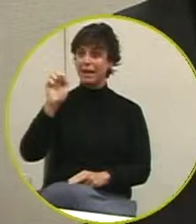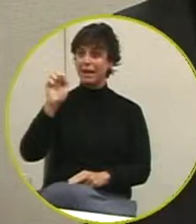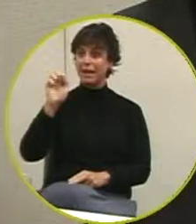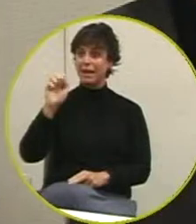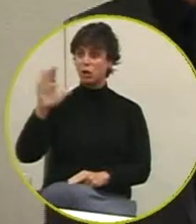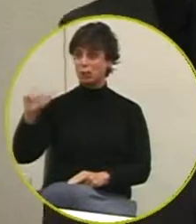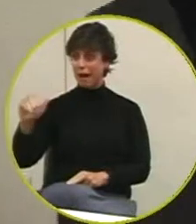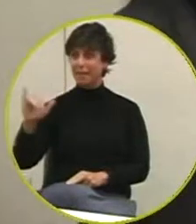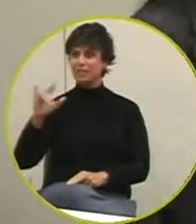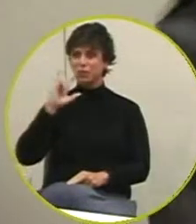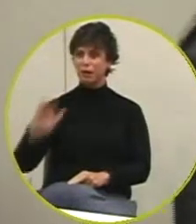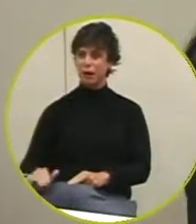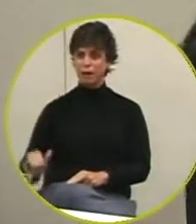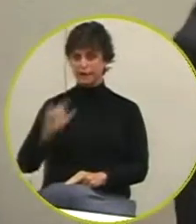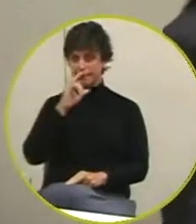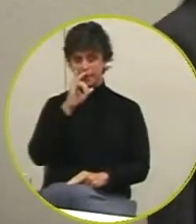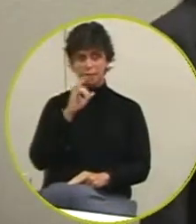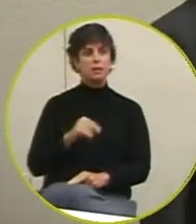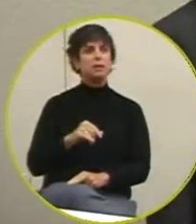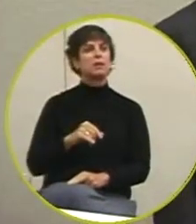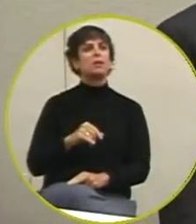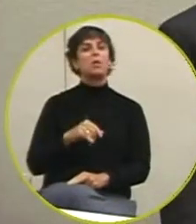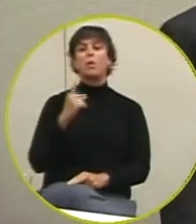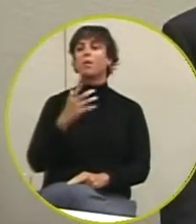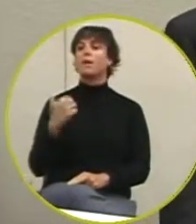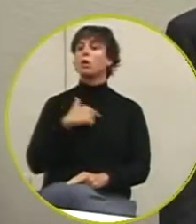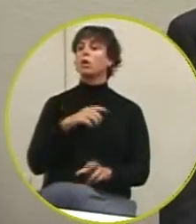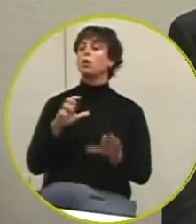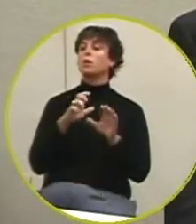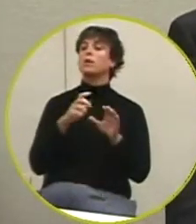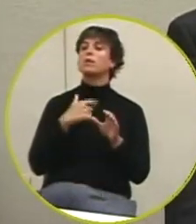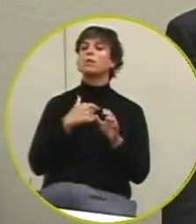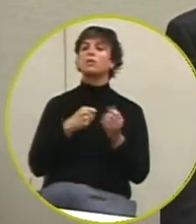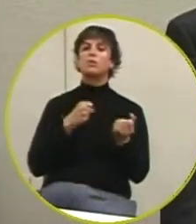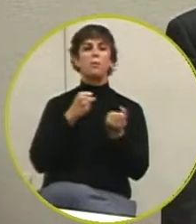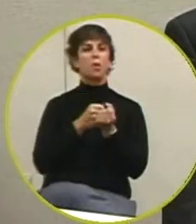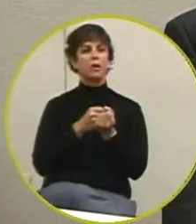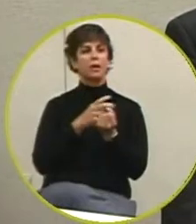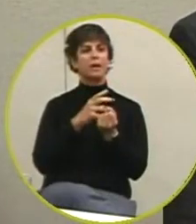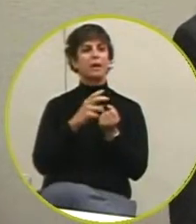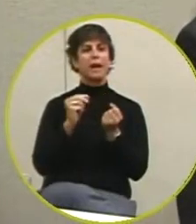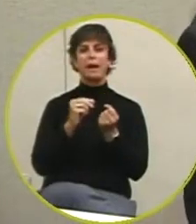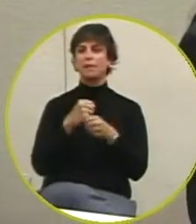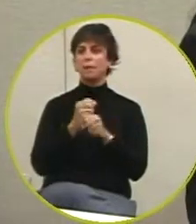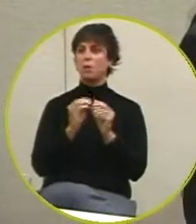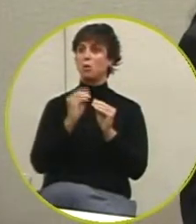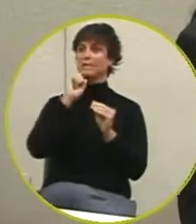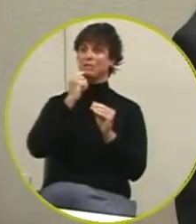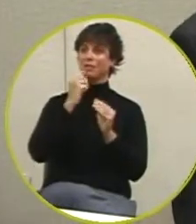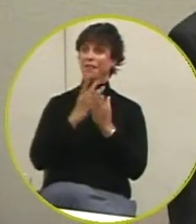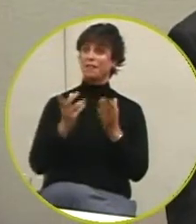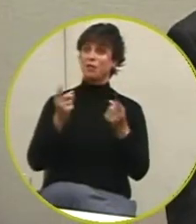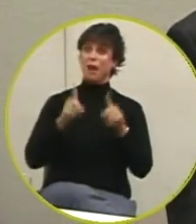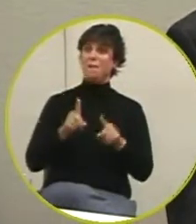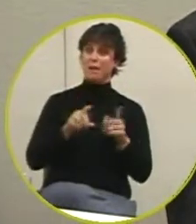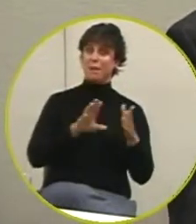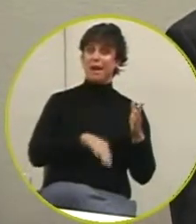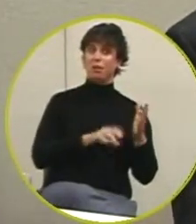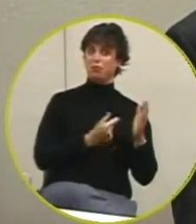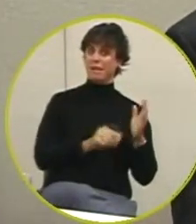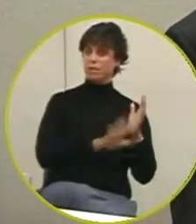littlest kids. One of the things we're doing is supporting and intensifying the things that are happening back at the green